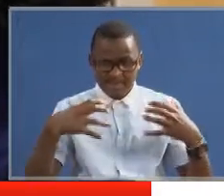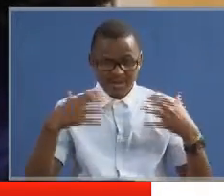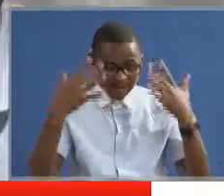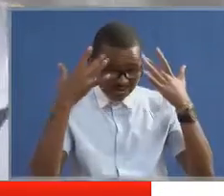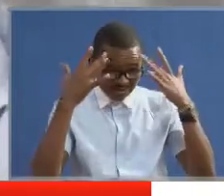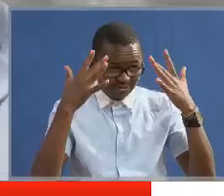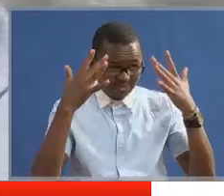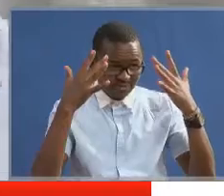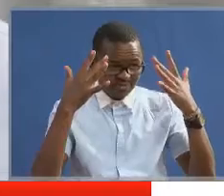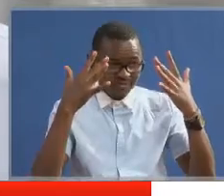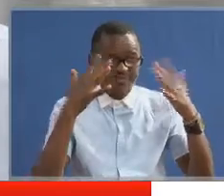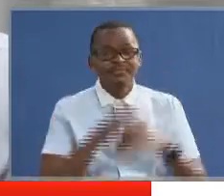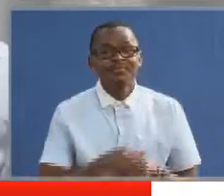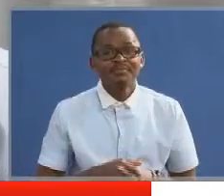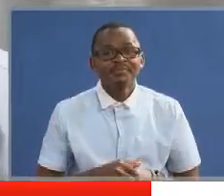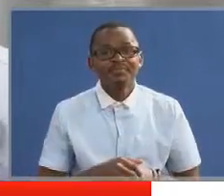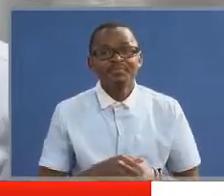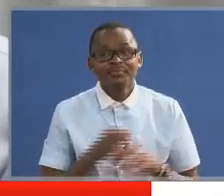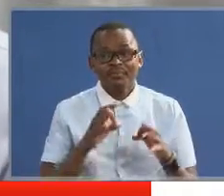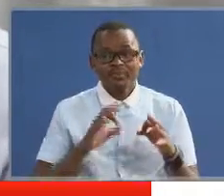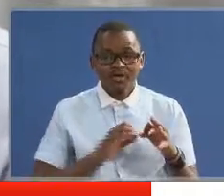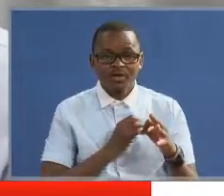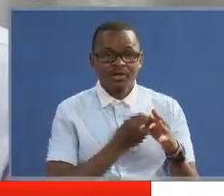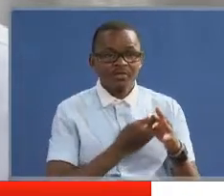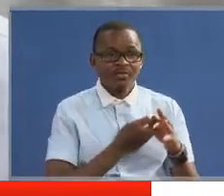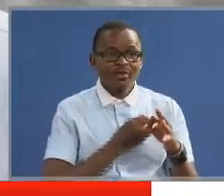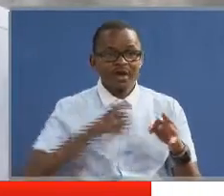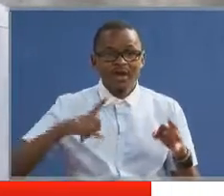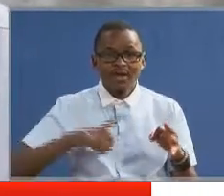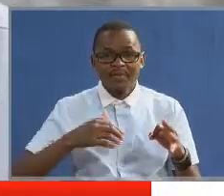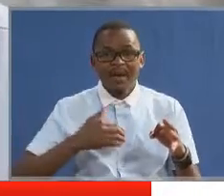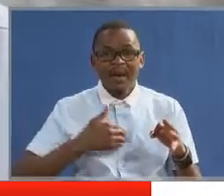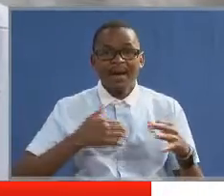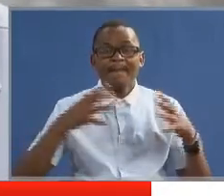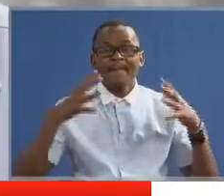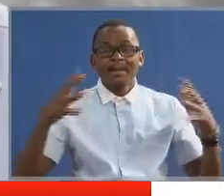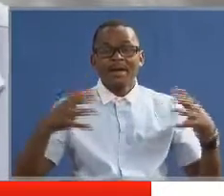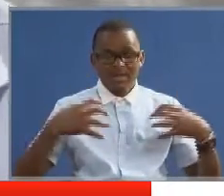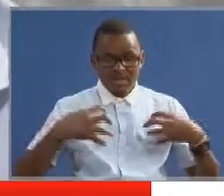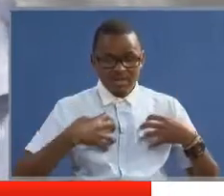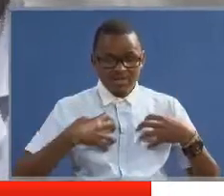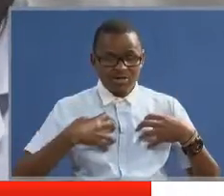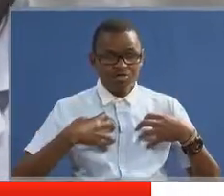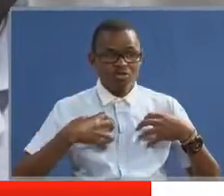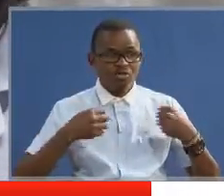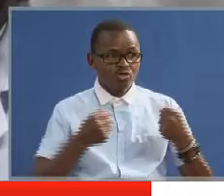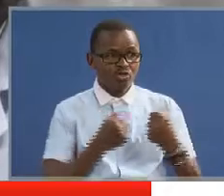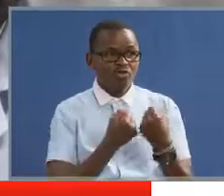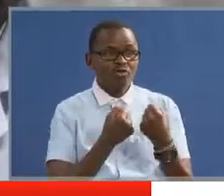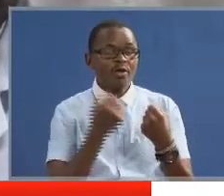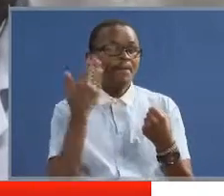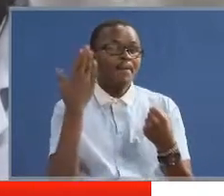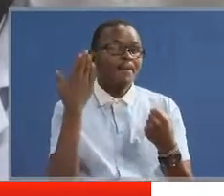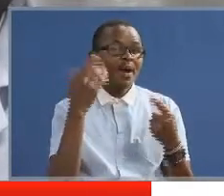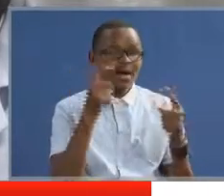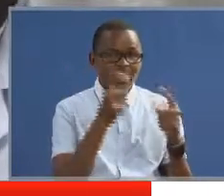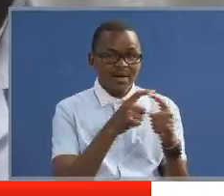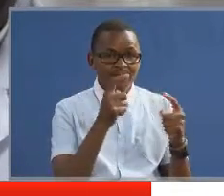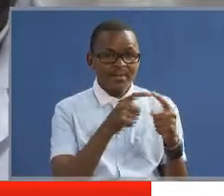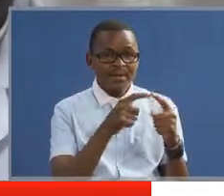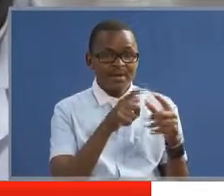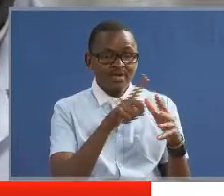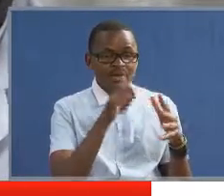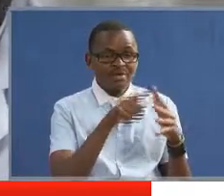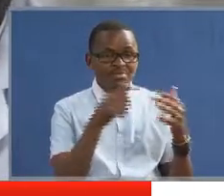know. Majority of our ladies have enlarged breasts, which causes issues, neck pain, back pain. They